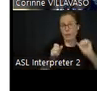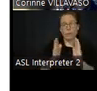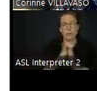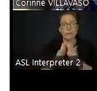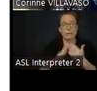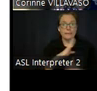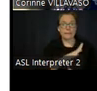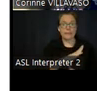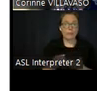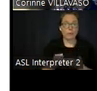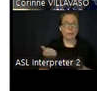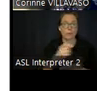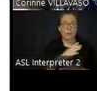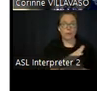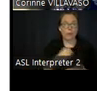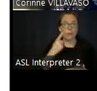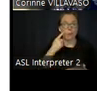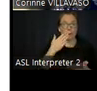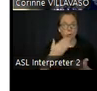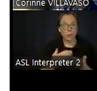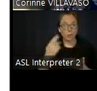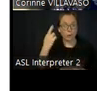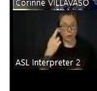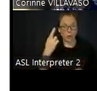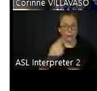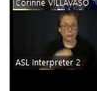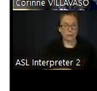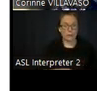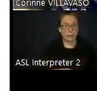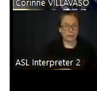remove a board member for a good cause.